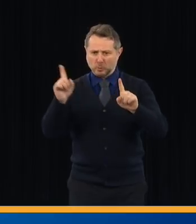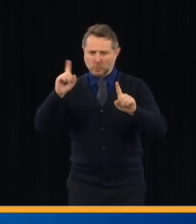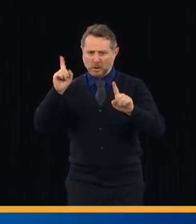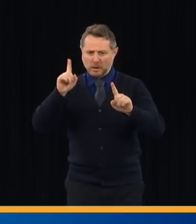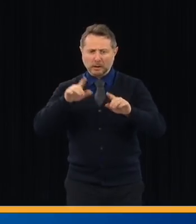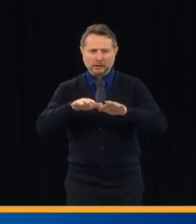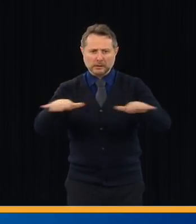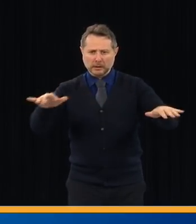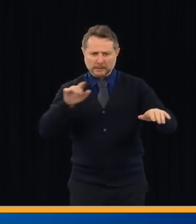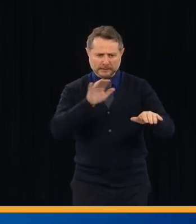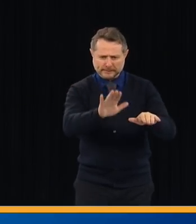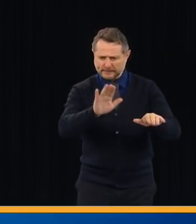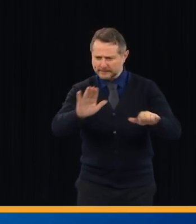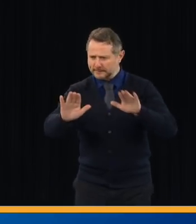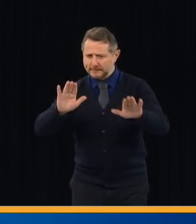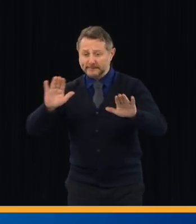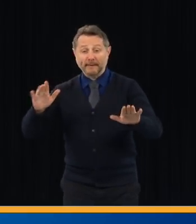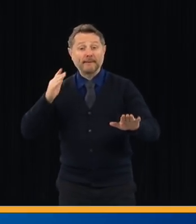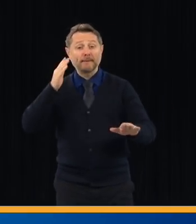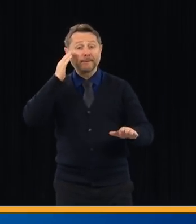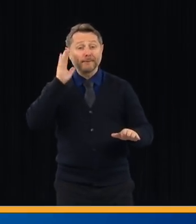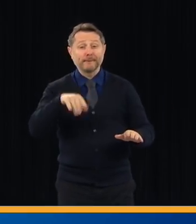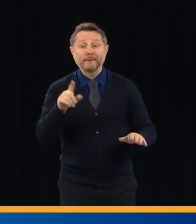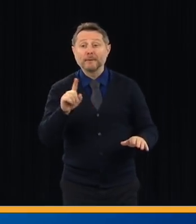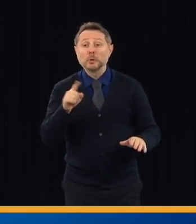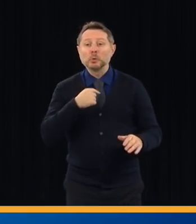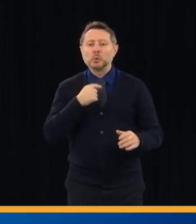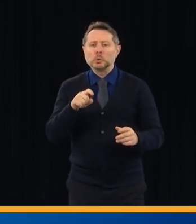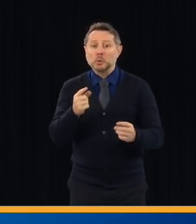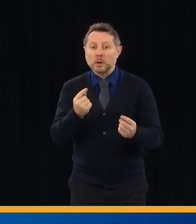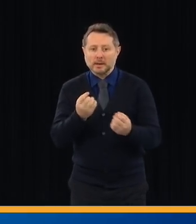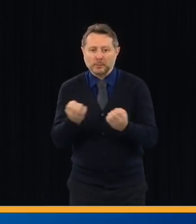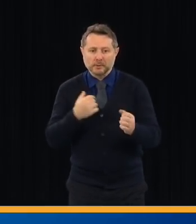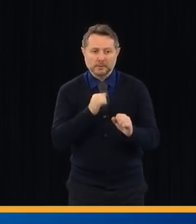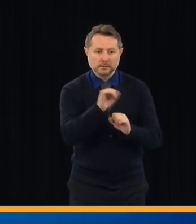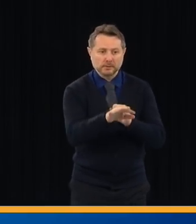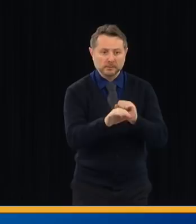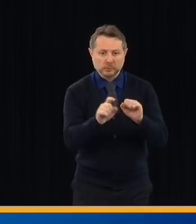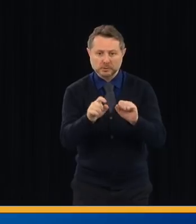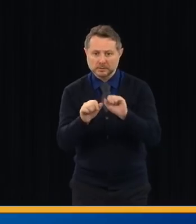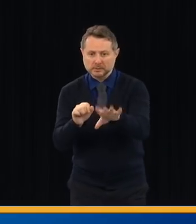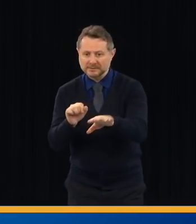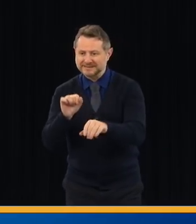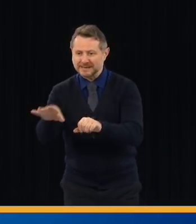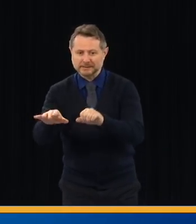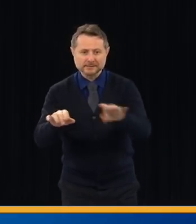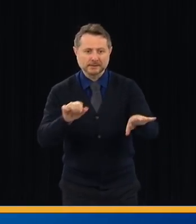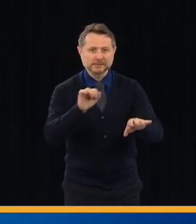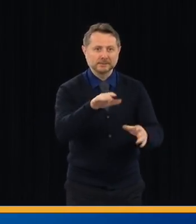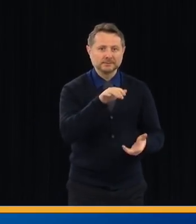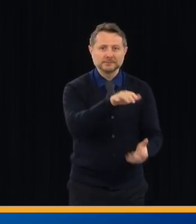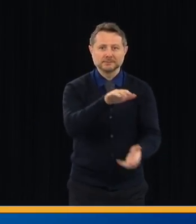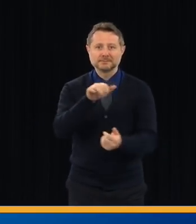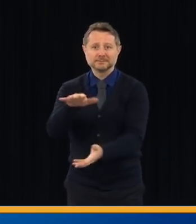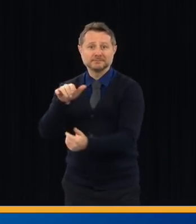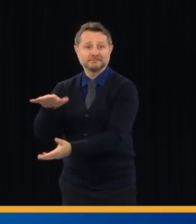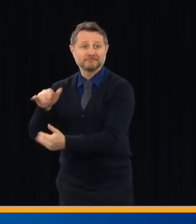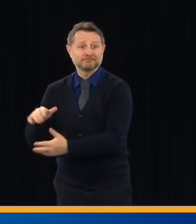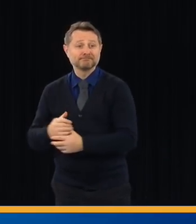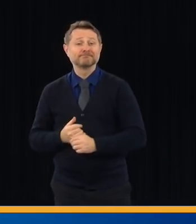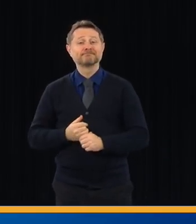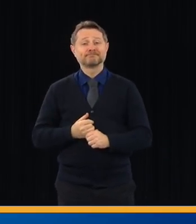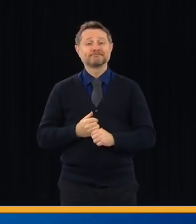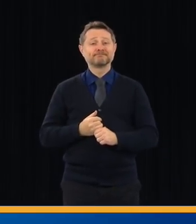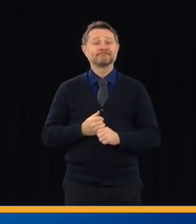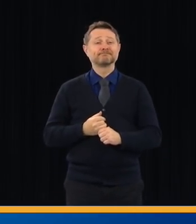then deploying as the numbers suggest. In terms